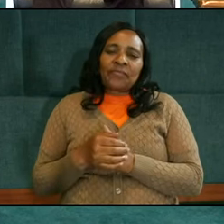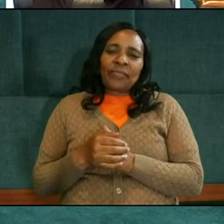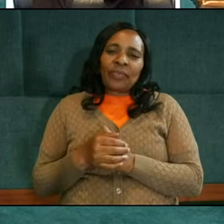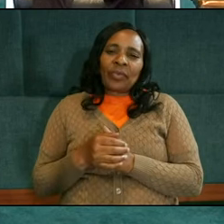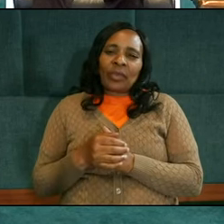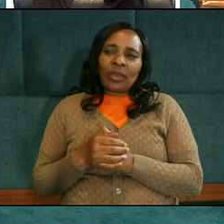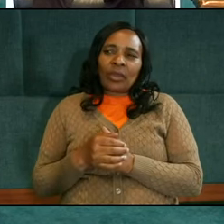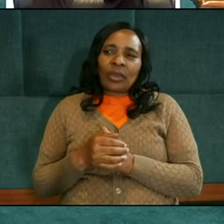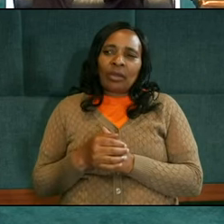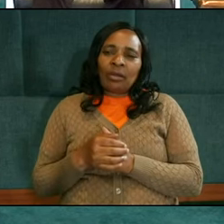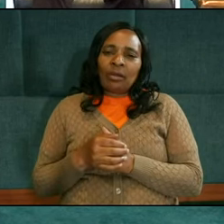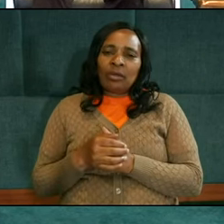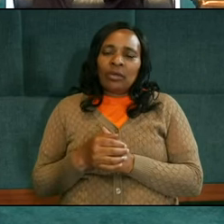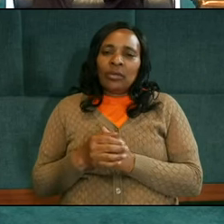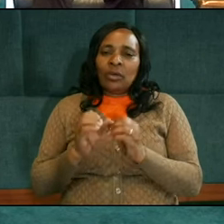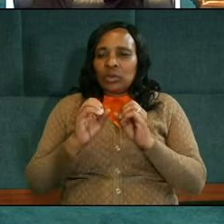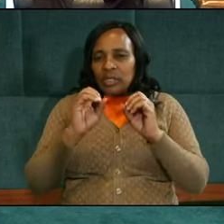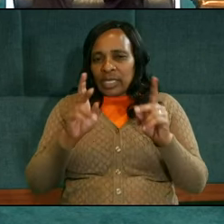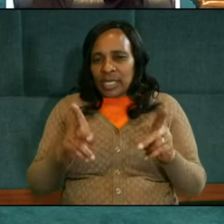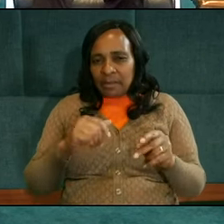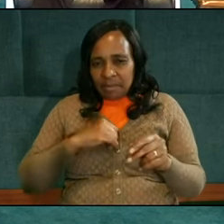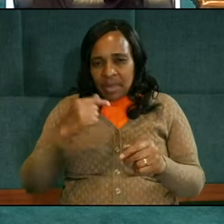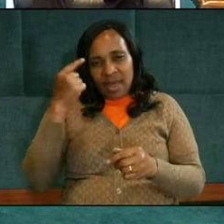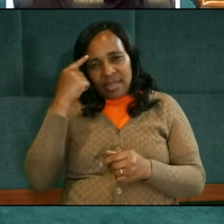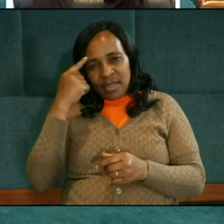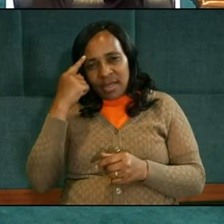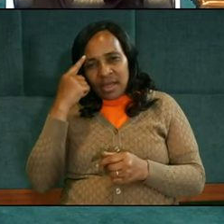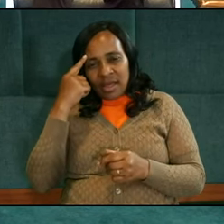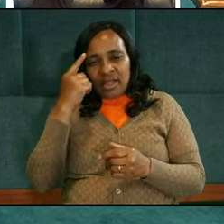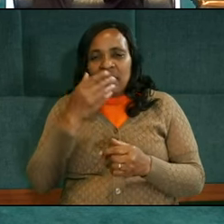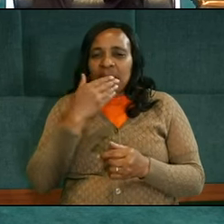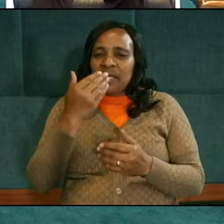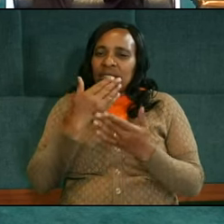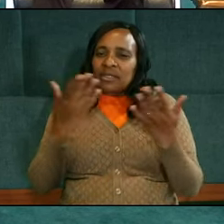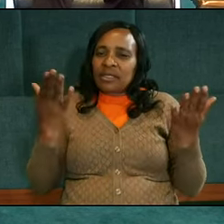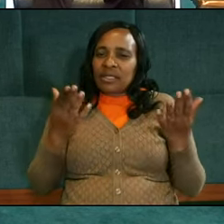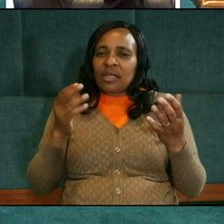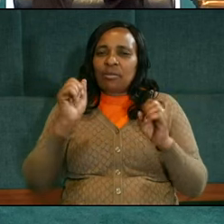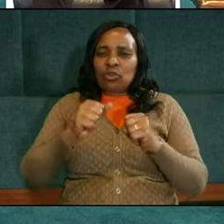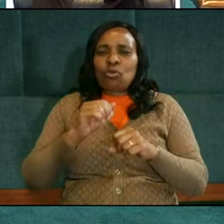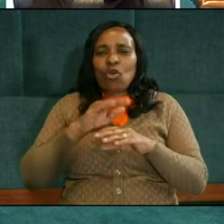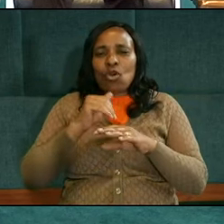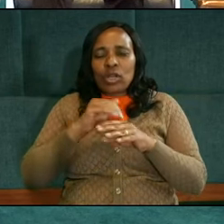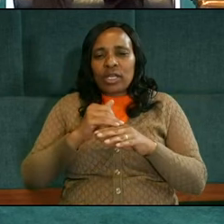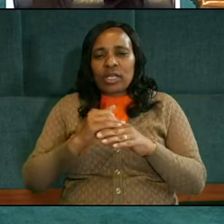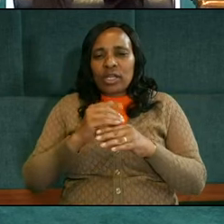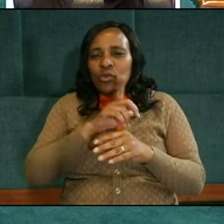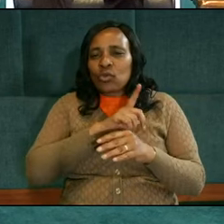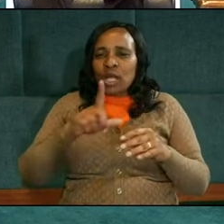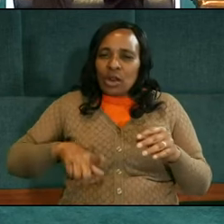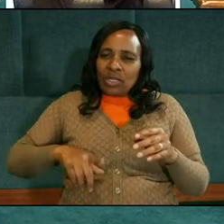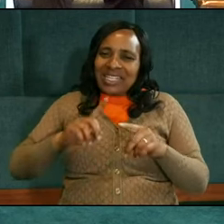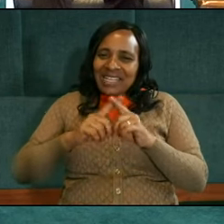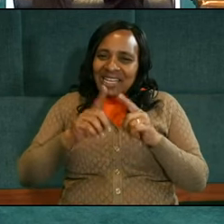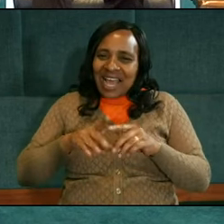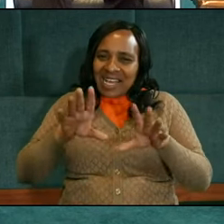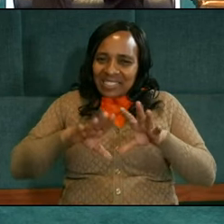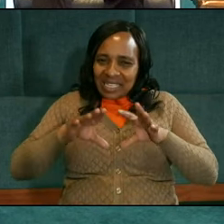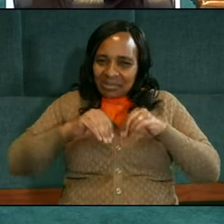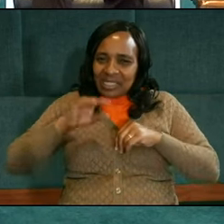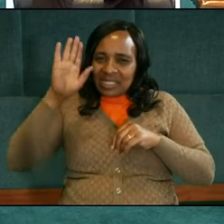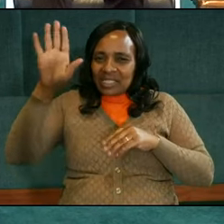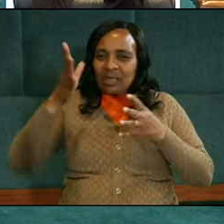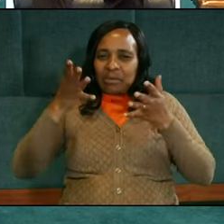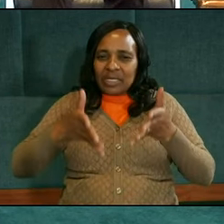Tatiana, you want to start? Yes. Mm. I think the best answer for that would be calling upon the Lord and acknowledging his presence. Mm.